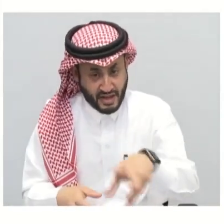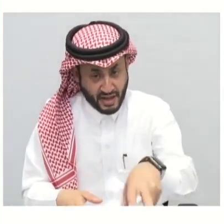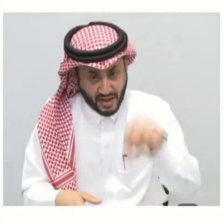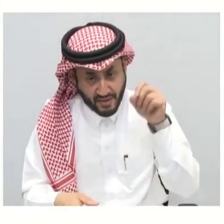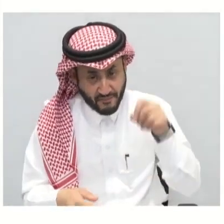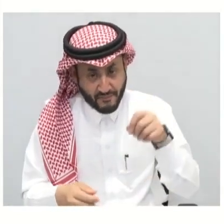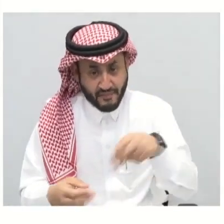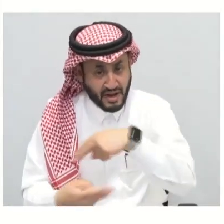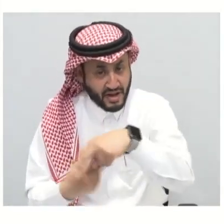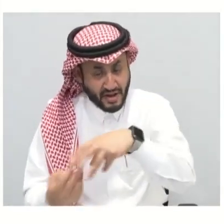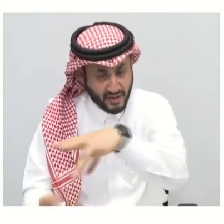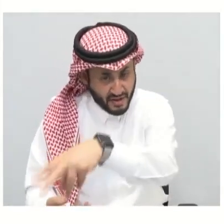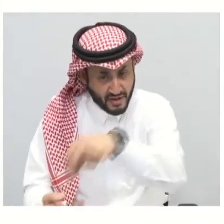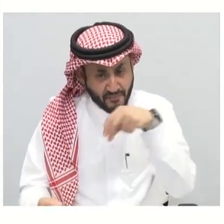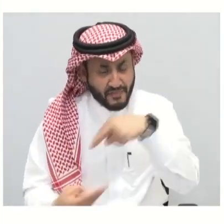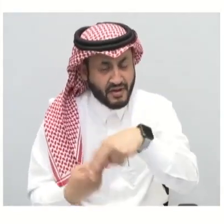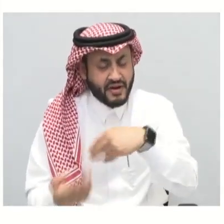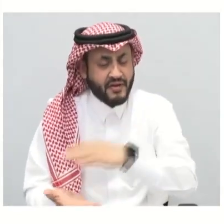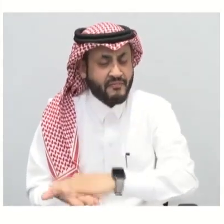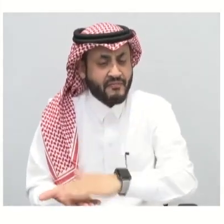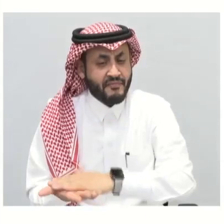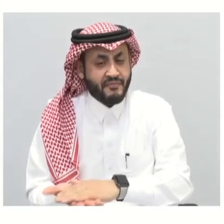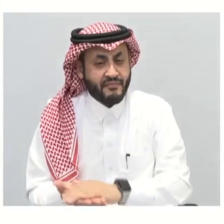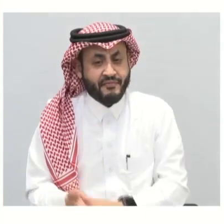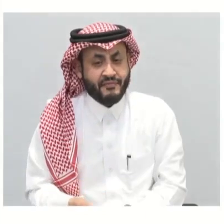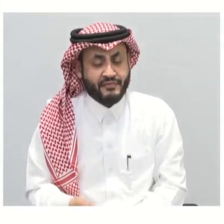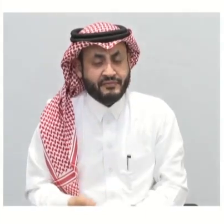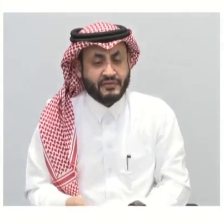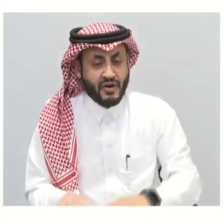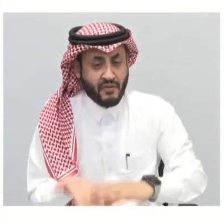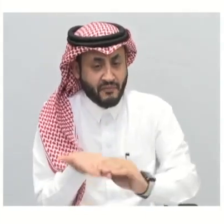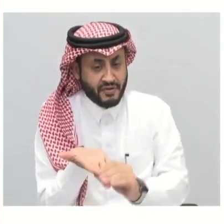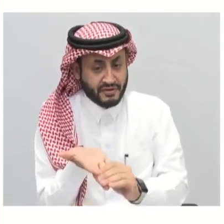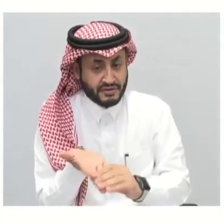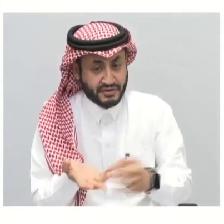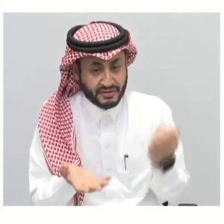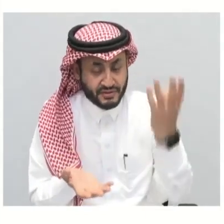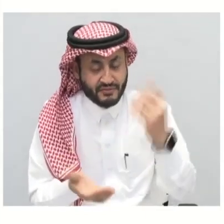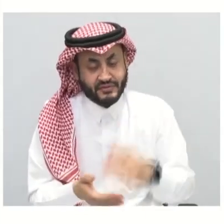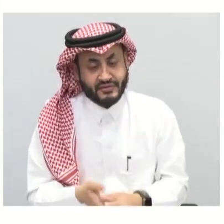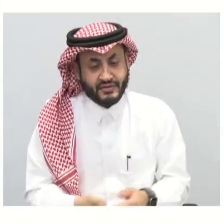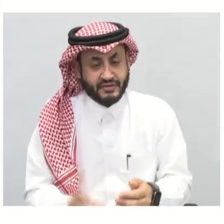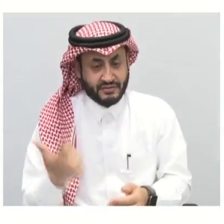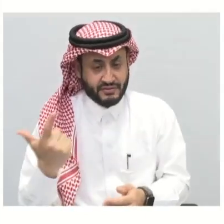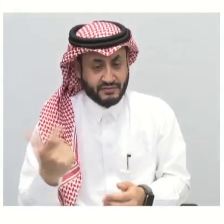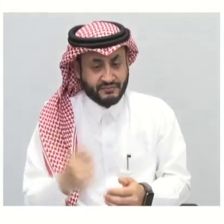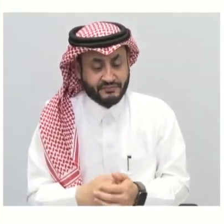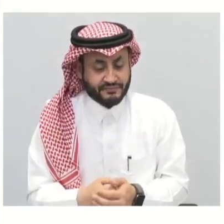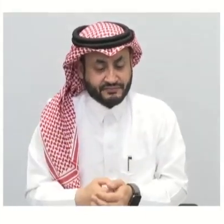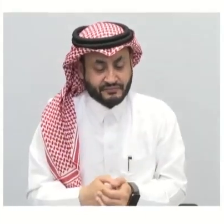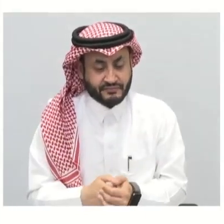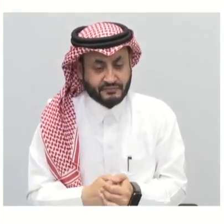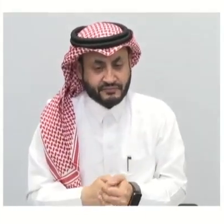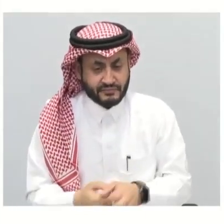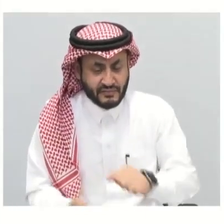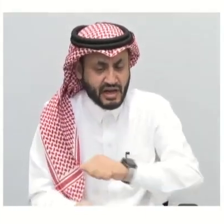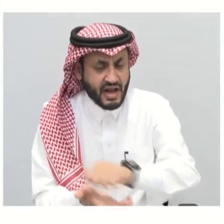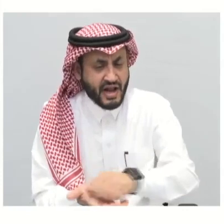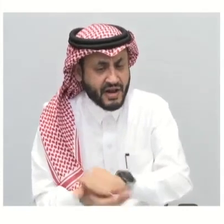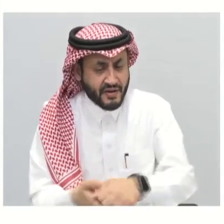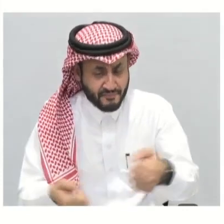suit from the dry cleaner on Wednesday morning. And number seven, He is washing his car on